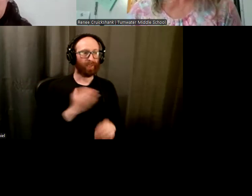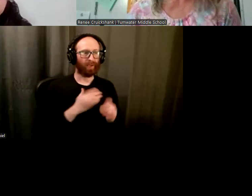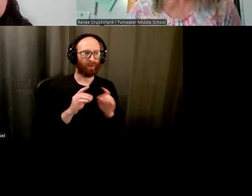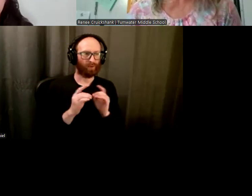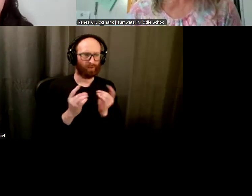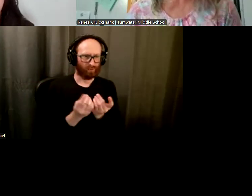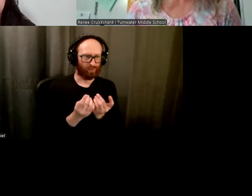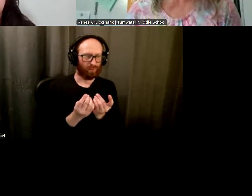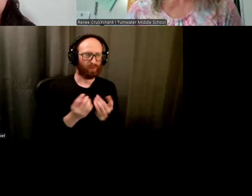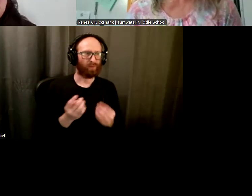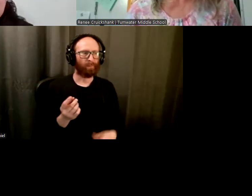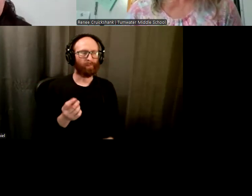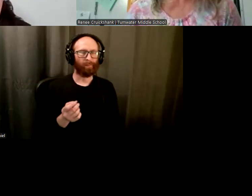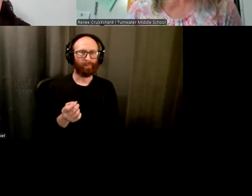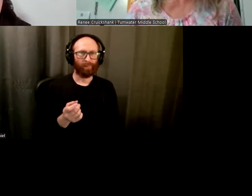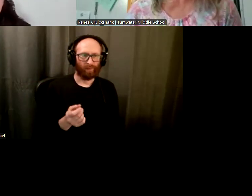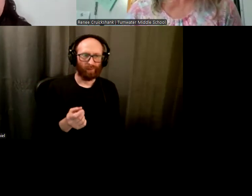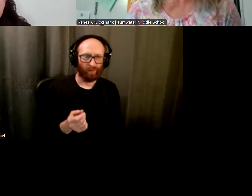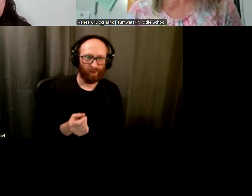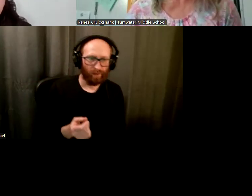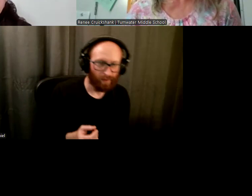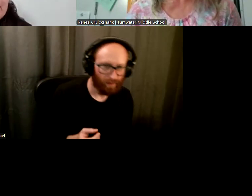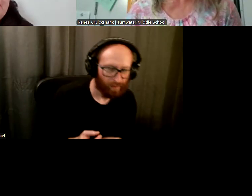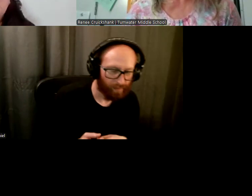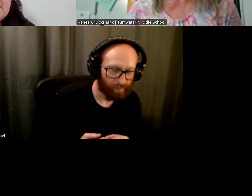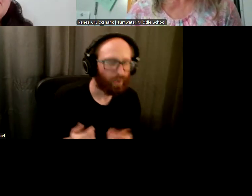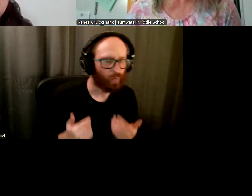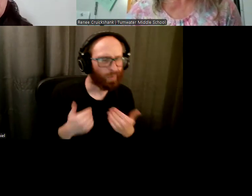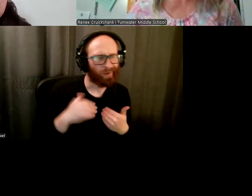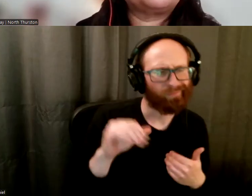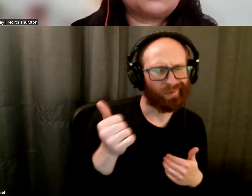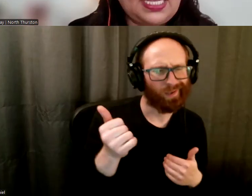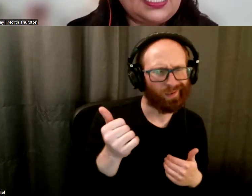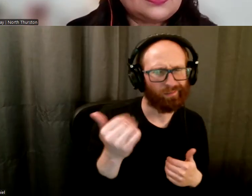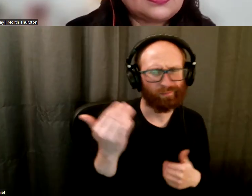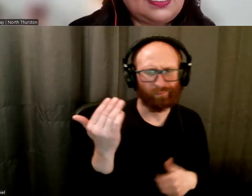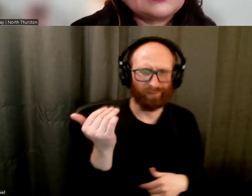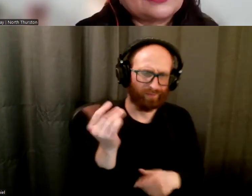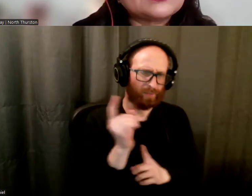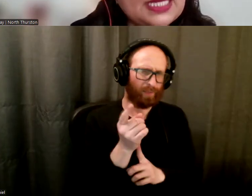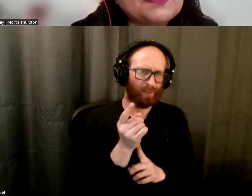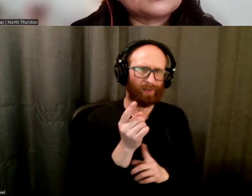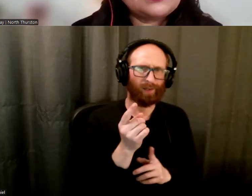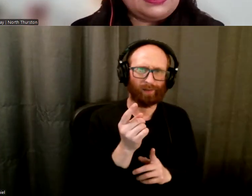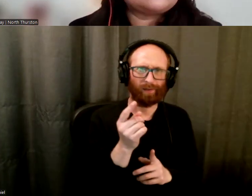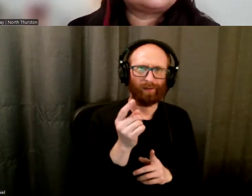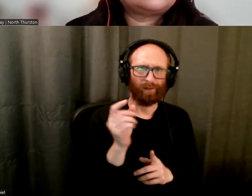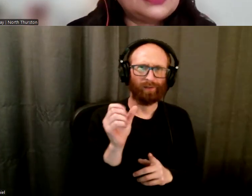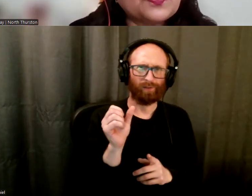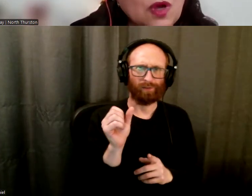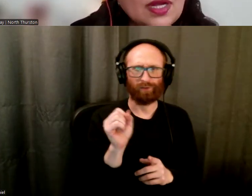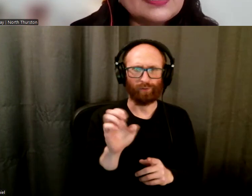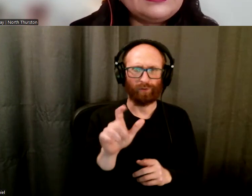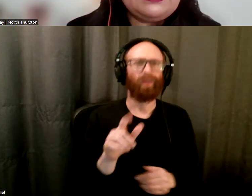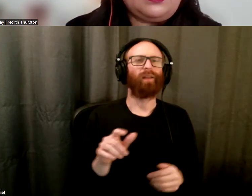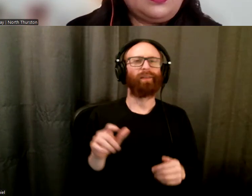that, we do have that 10, 15 minutes social emotional. For example, Northwestern has second steps as a